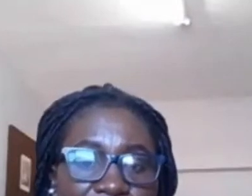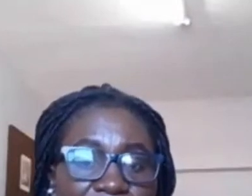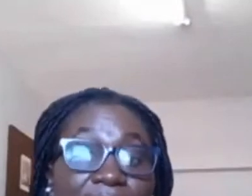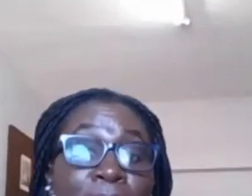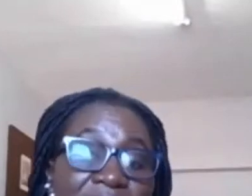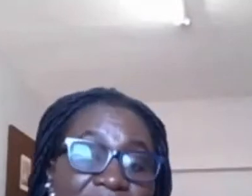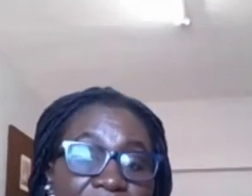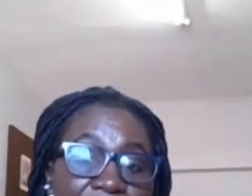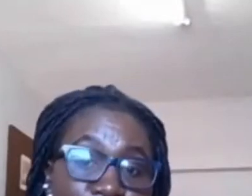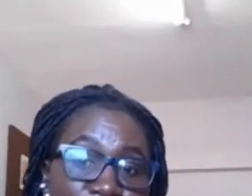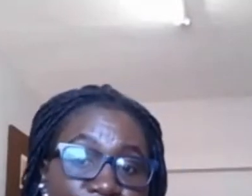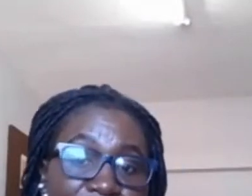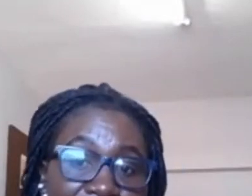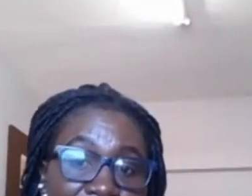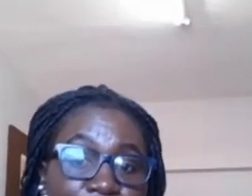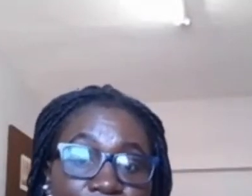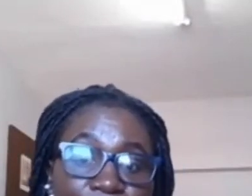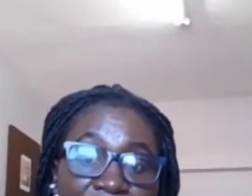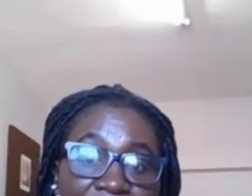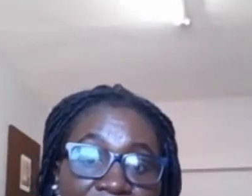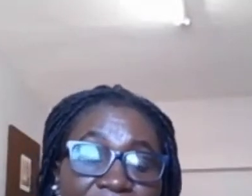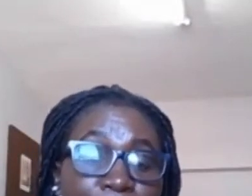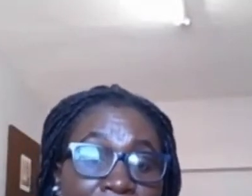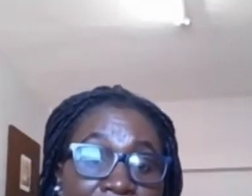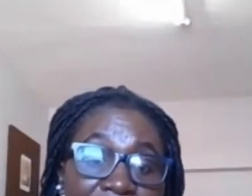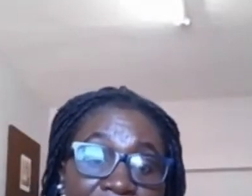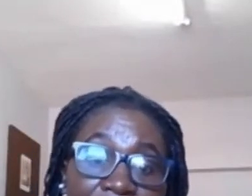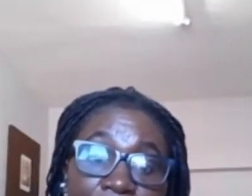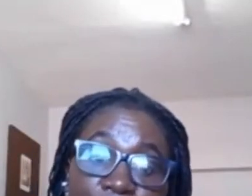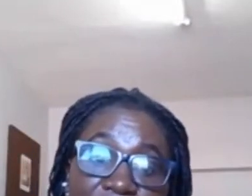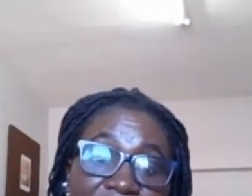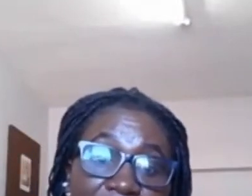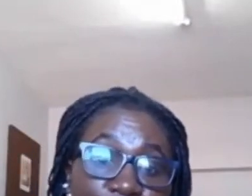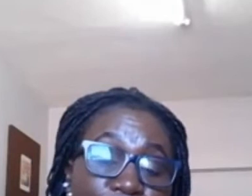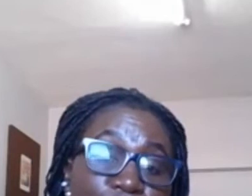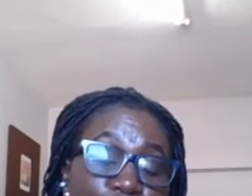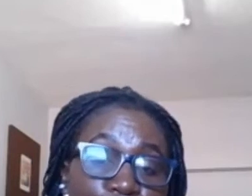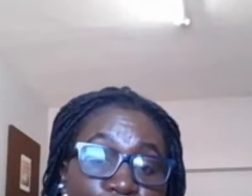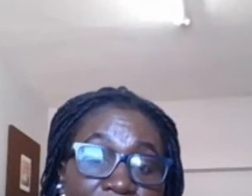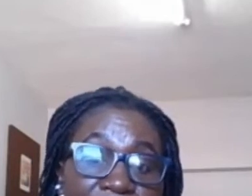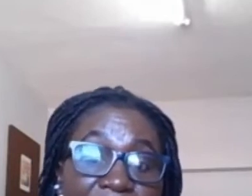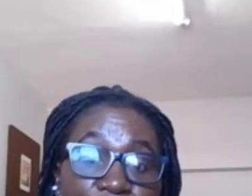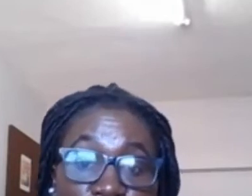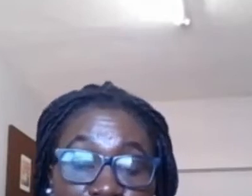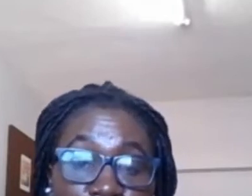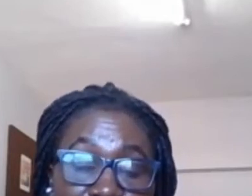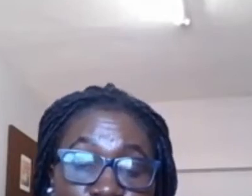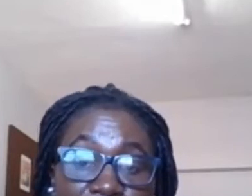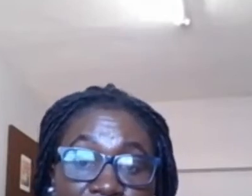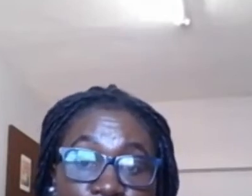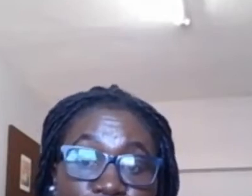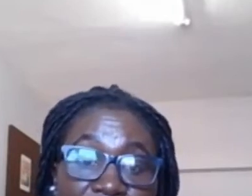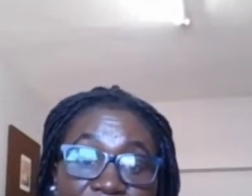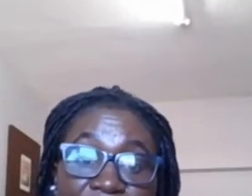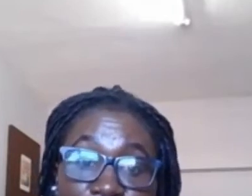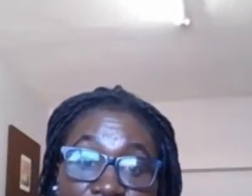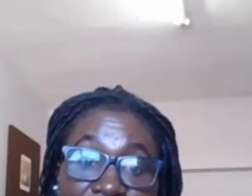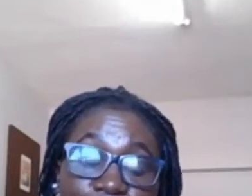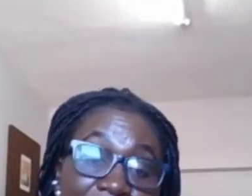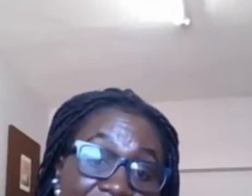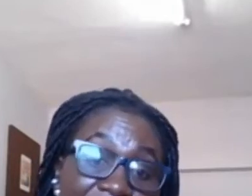to kill such an amazingly beautiful animal. This, among many other memories, stuck with me so long that I knew I wanted to help